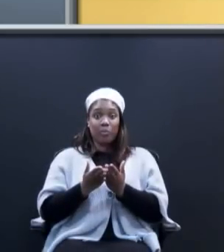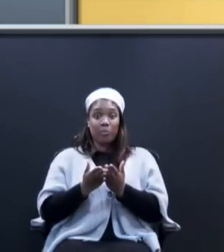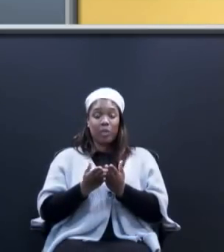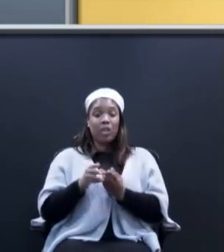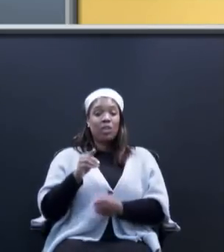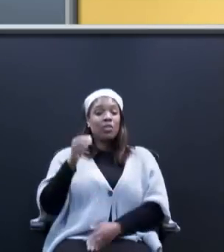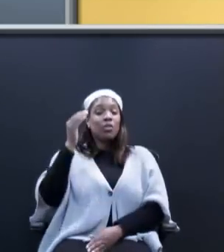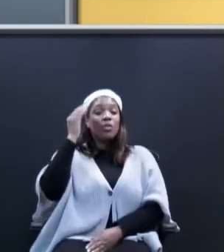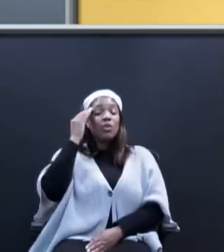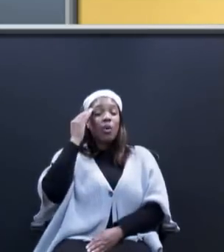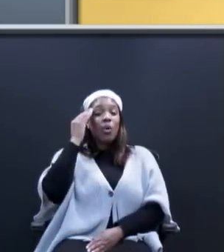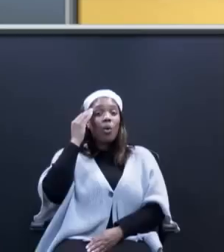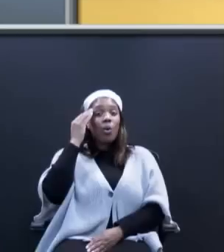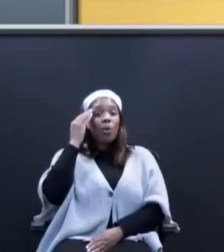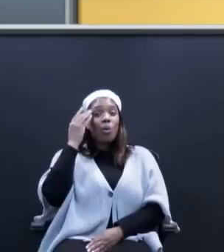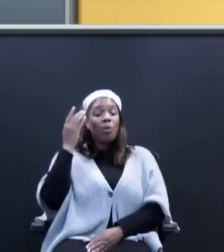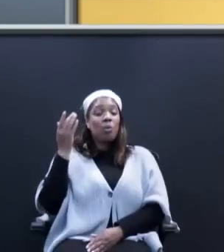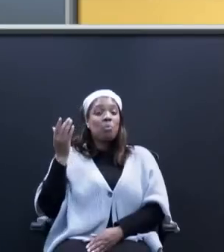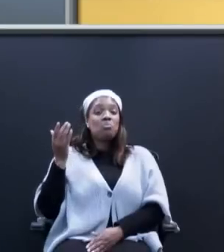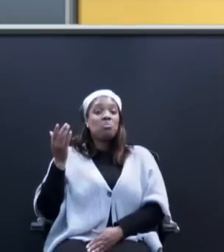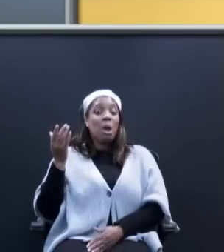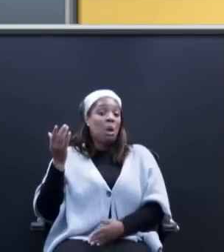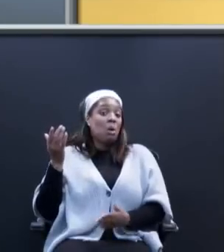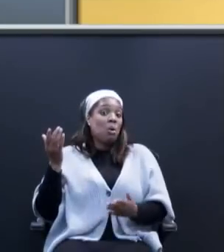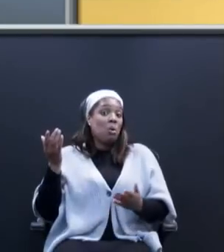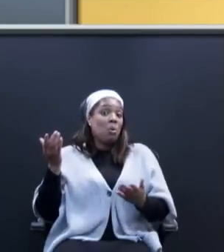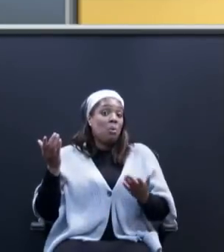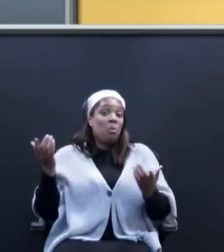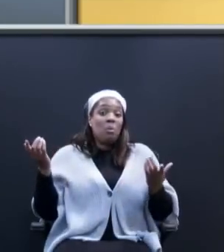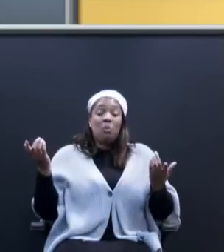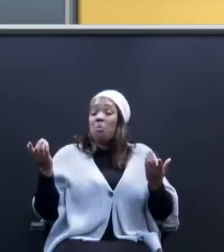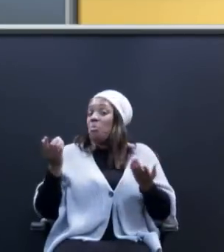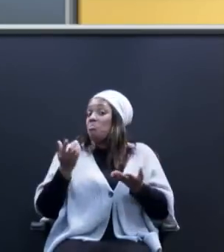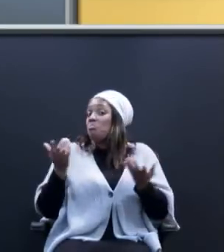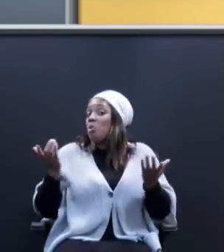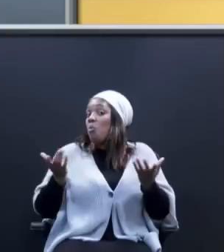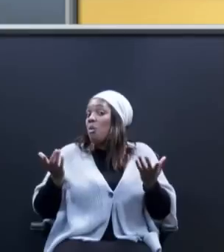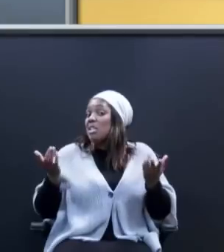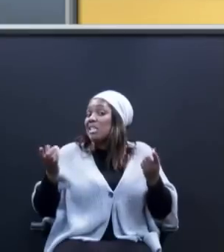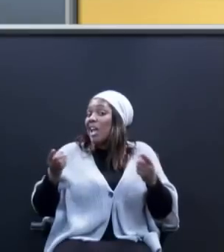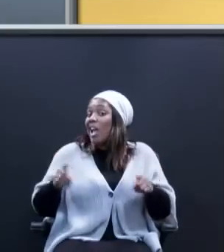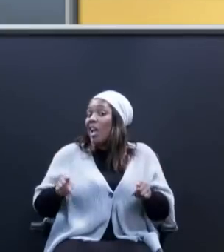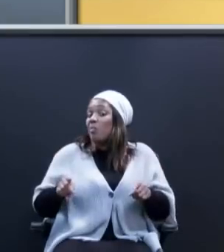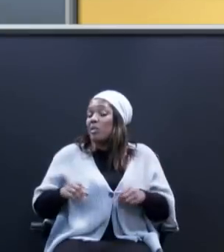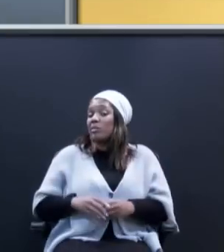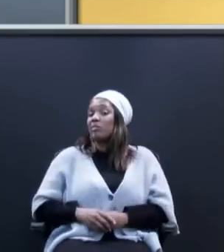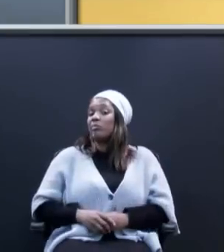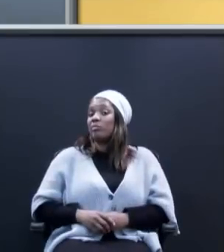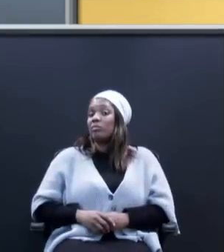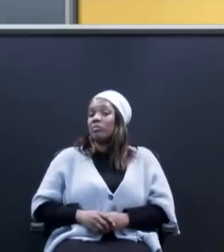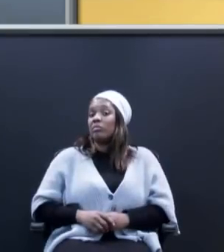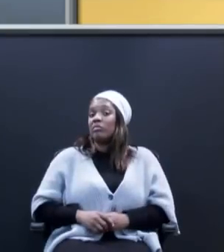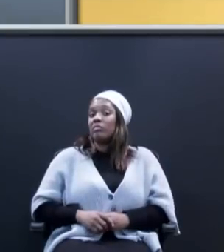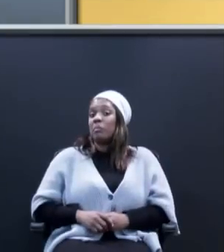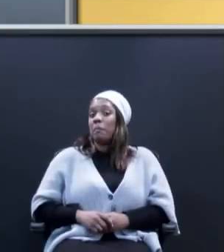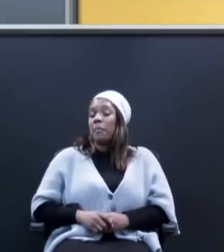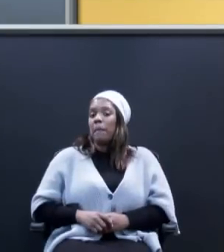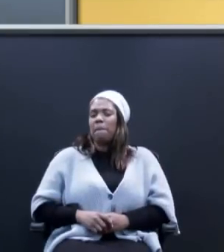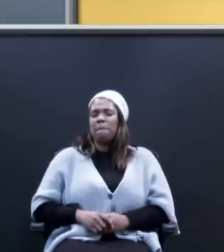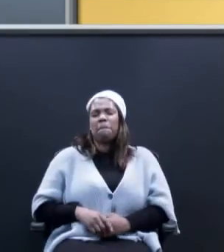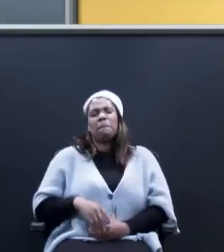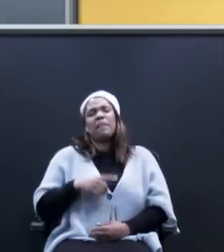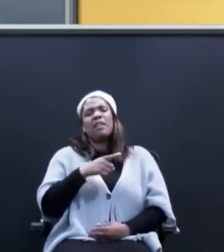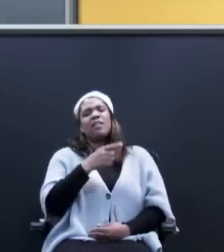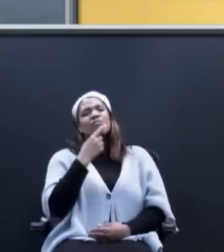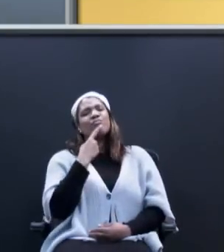where you're going and actually when you're going to get there. If I could figure, I stopped trying to do that. I spent years trying to figure out